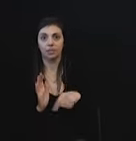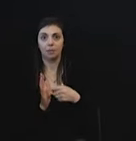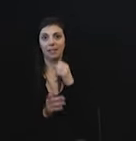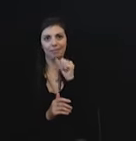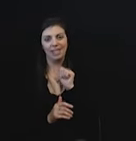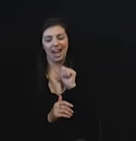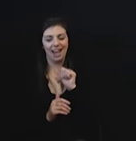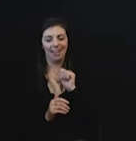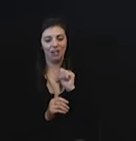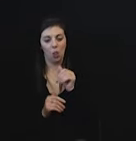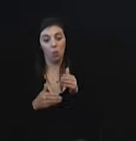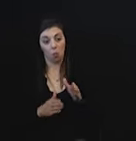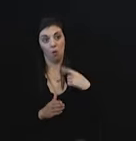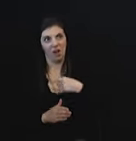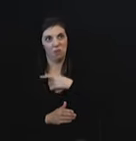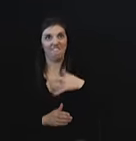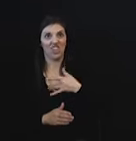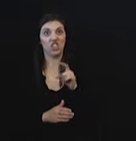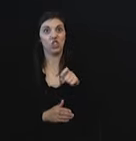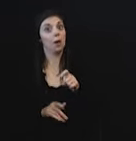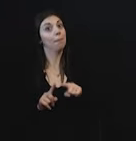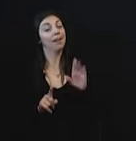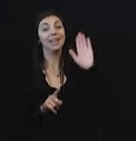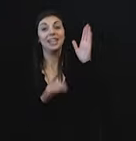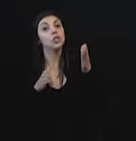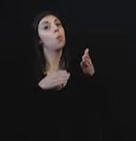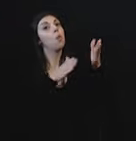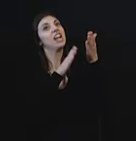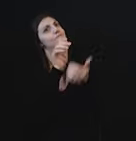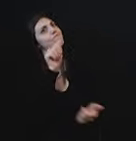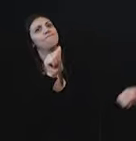should, but his ways are always greater than ours.